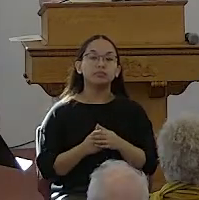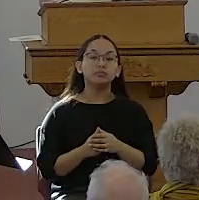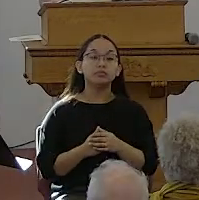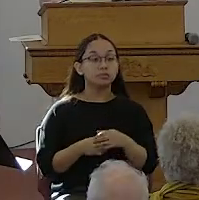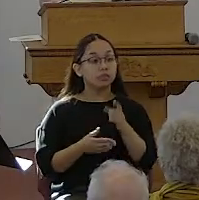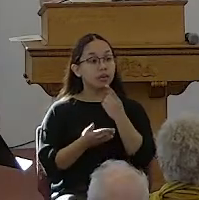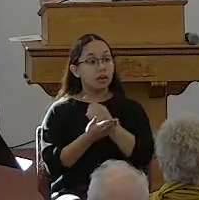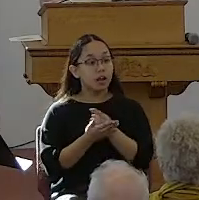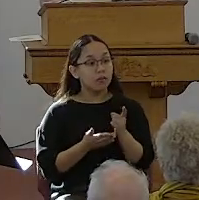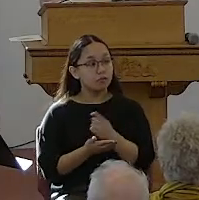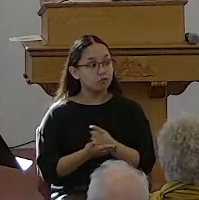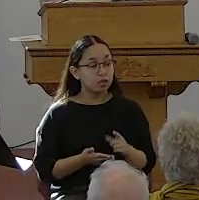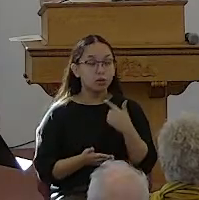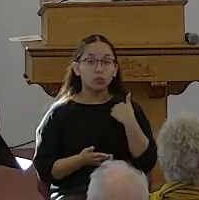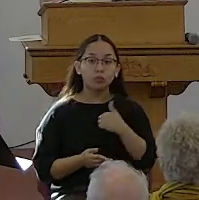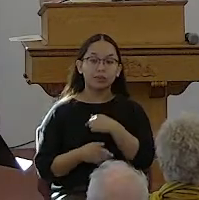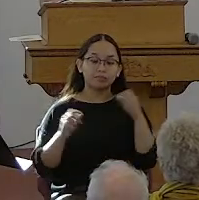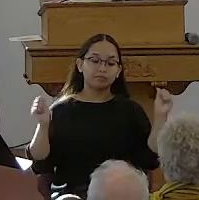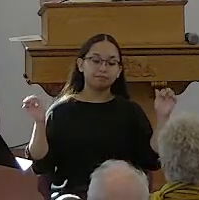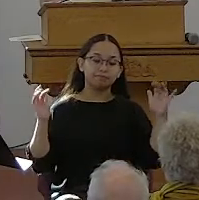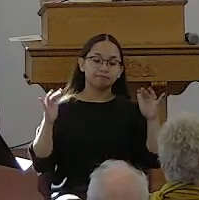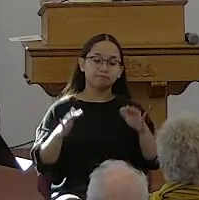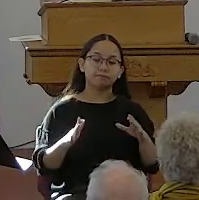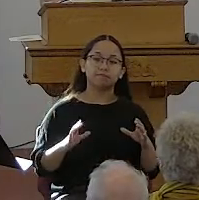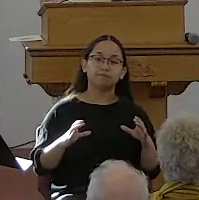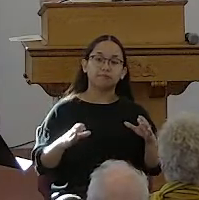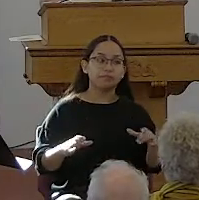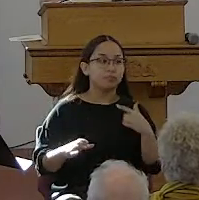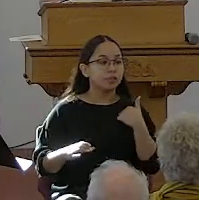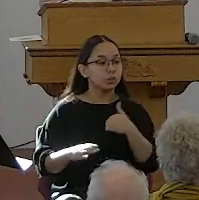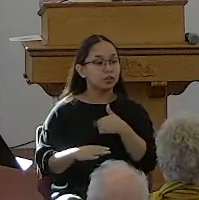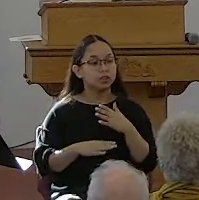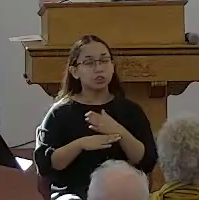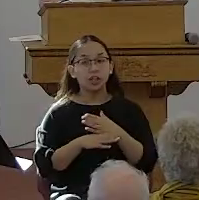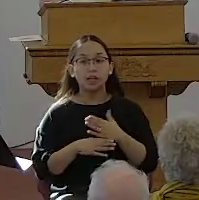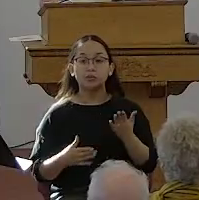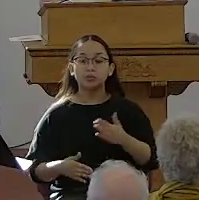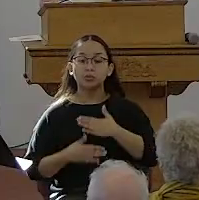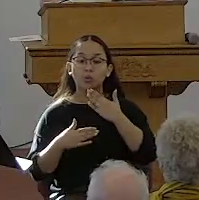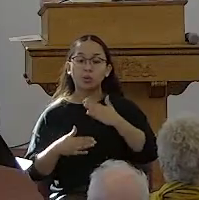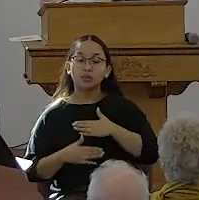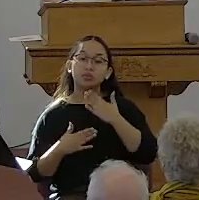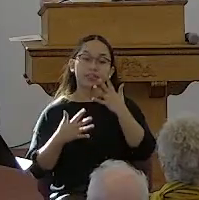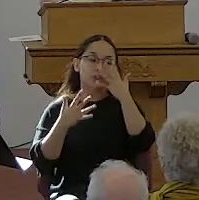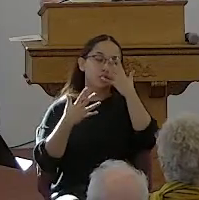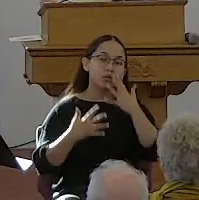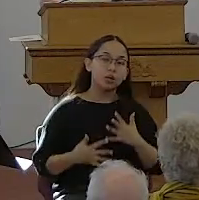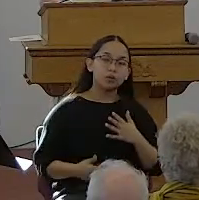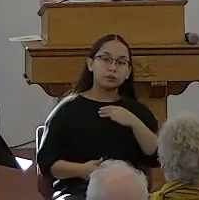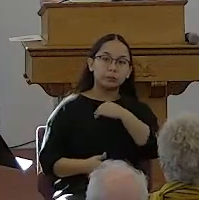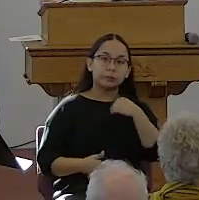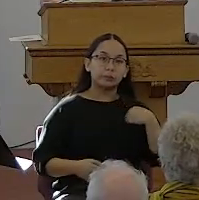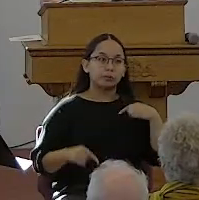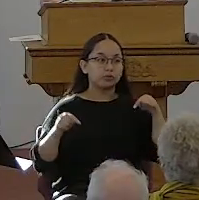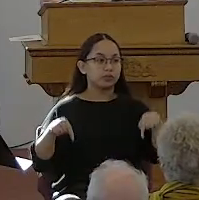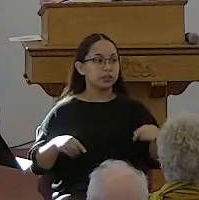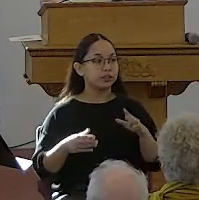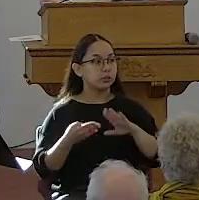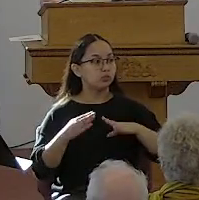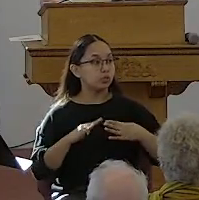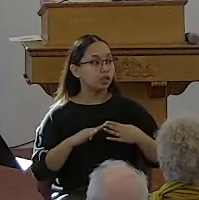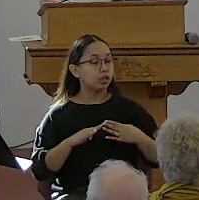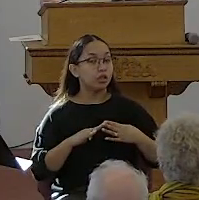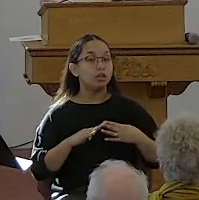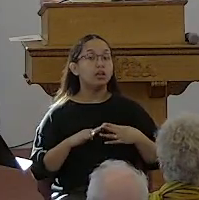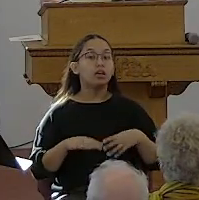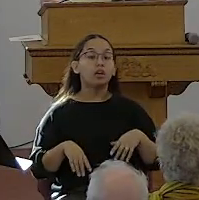Each week when we gather for worship, we share the joys and sorrows of members of this community. As I read them, we'll light